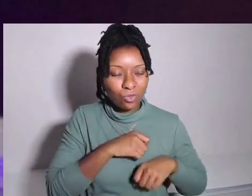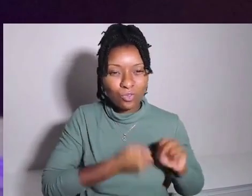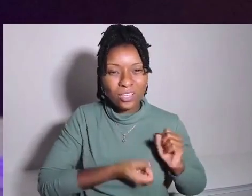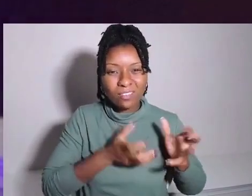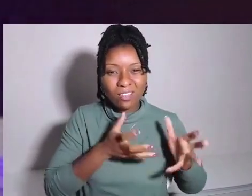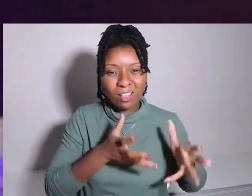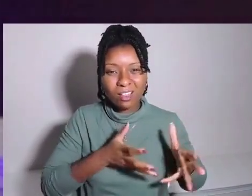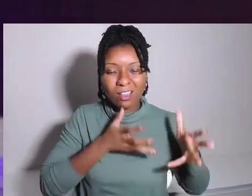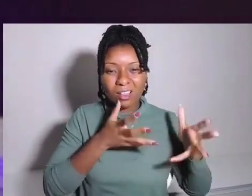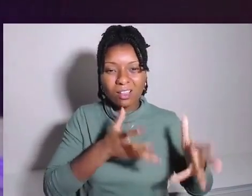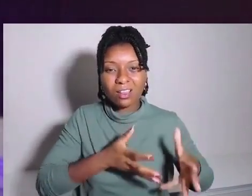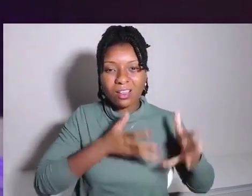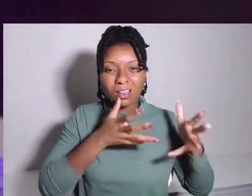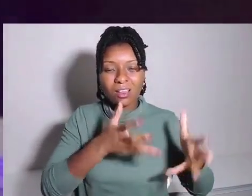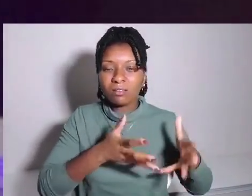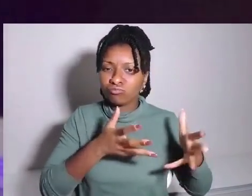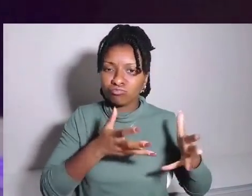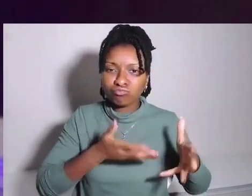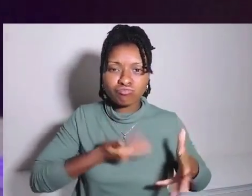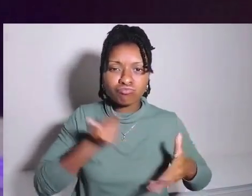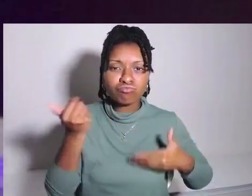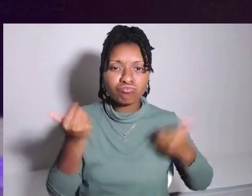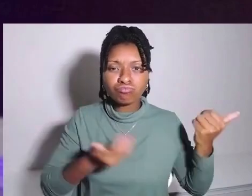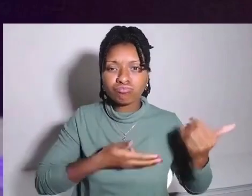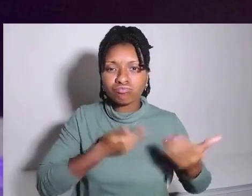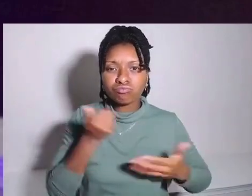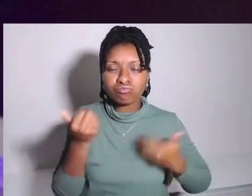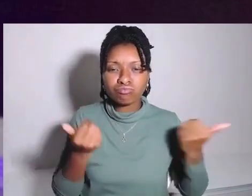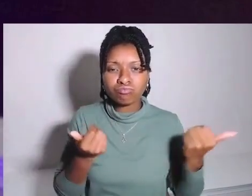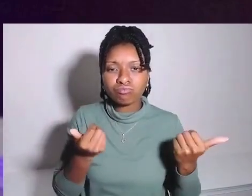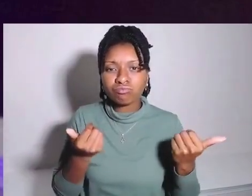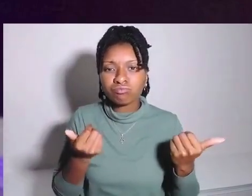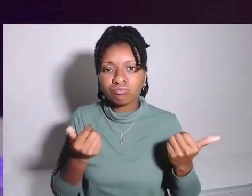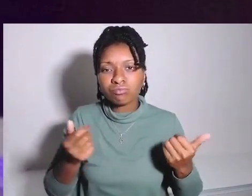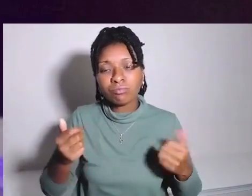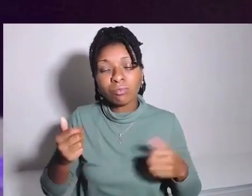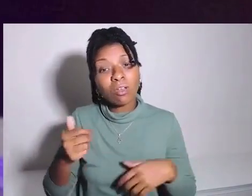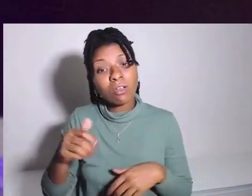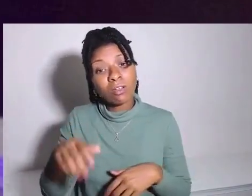And there's other ways besides wailing, although I love a good wail.